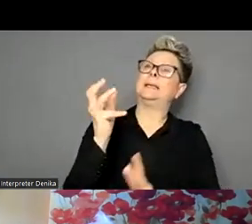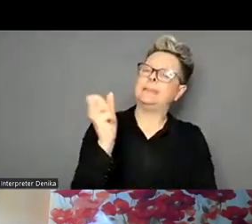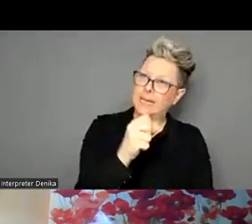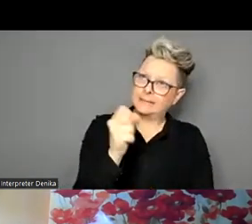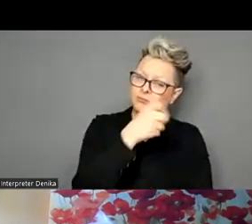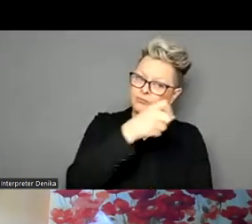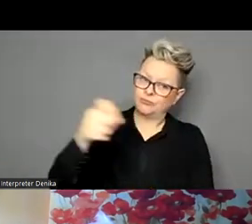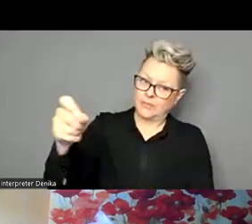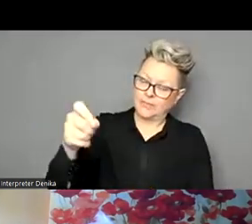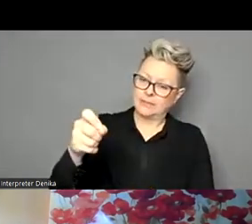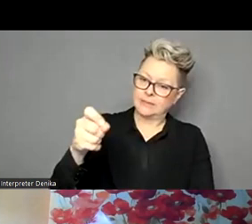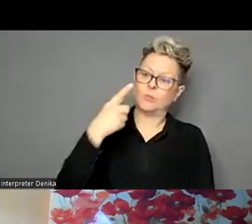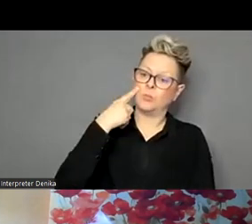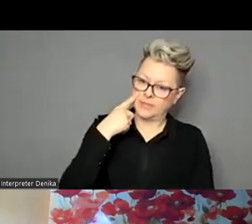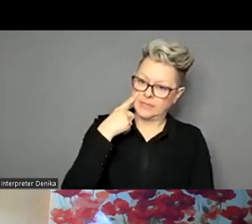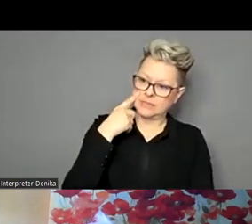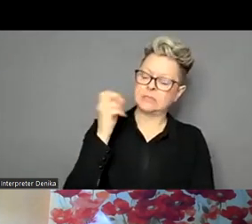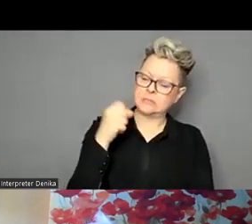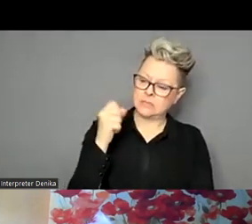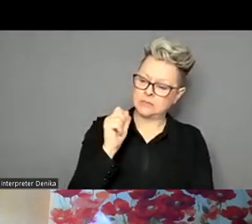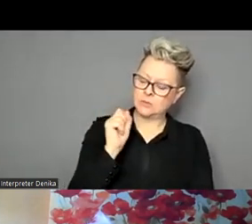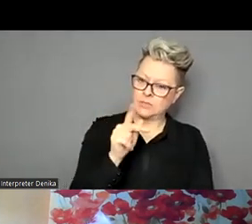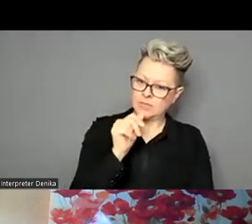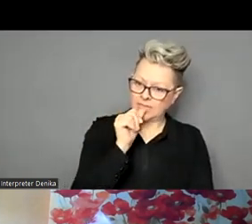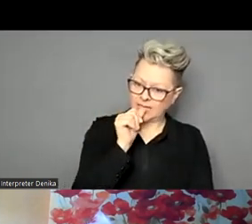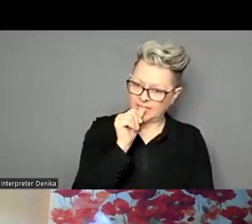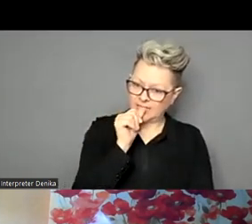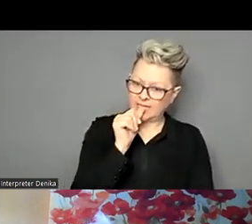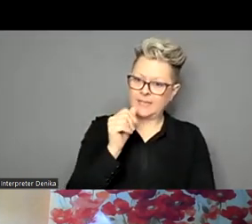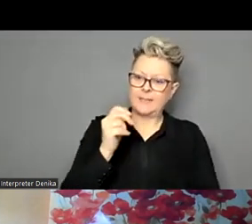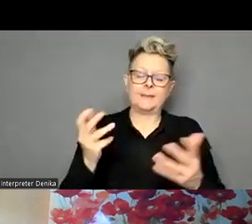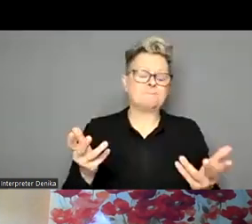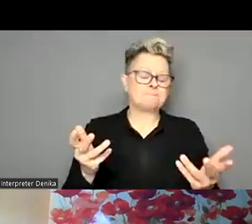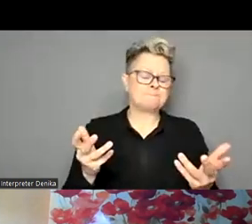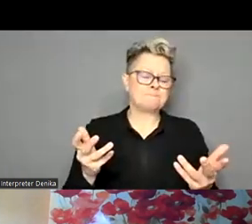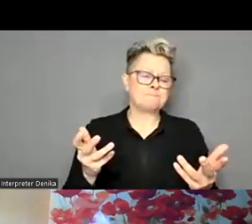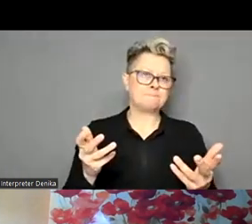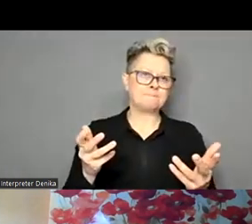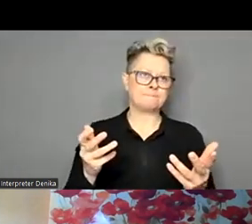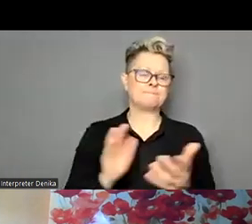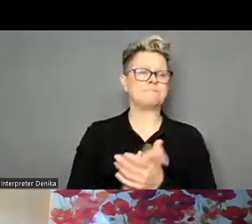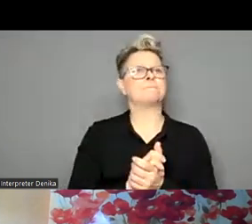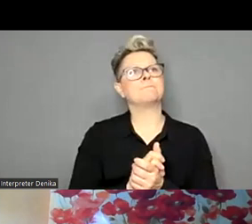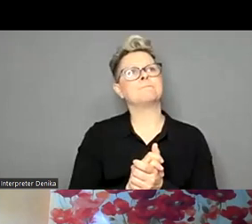handwritten. You can do it yourself. I guess I would say, again,